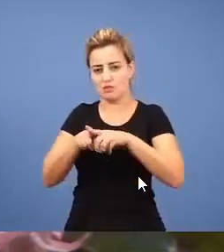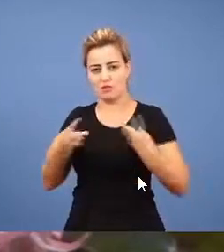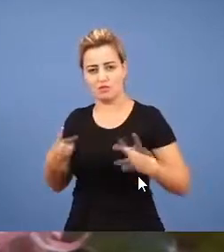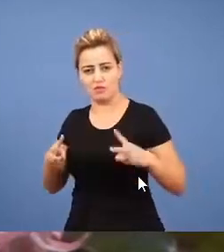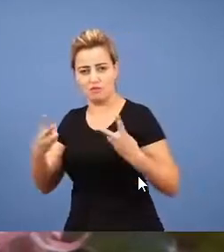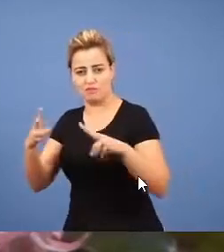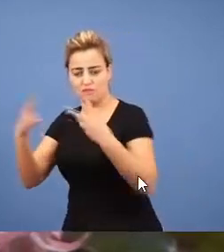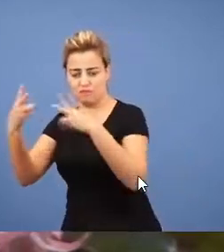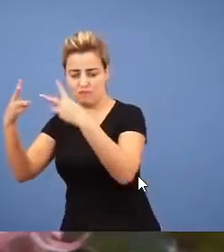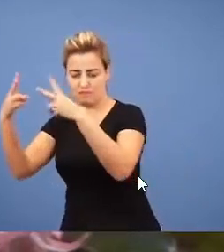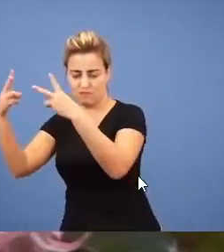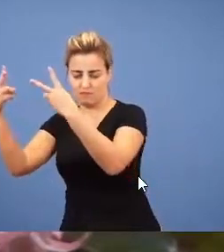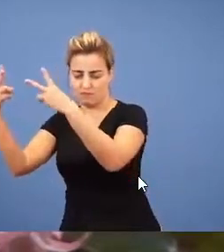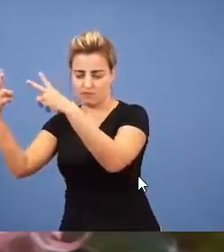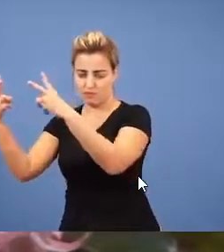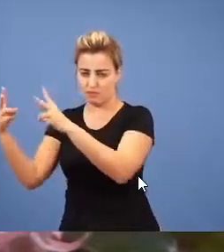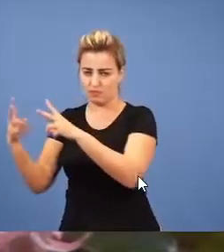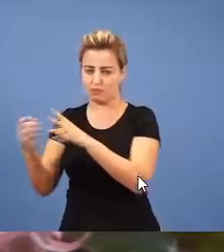was a great victory.